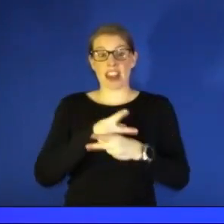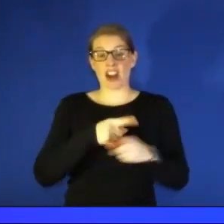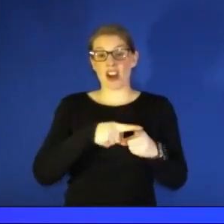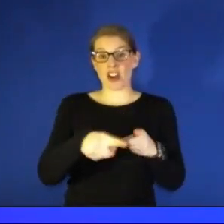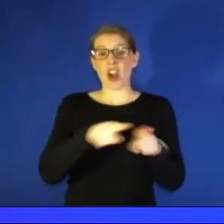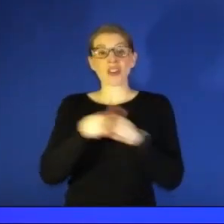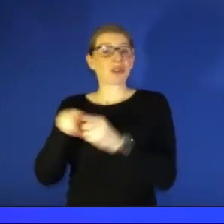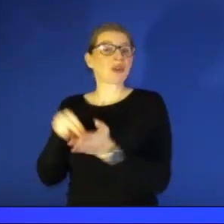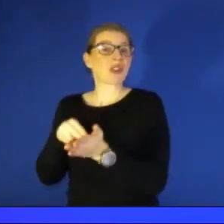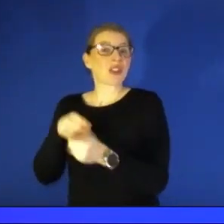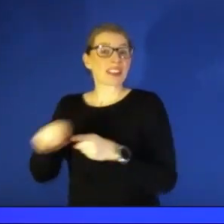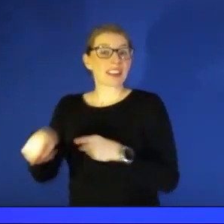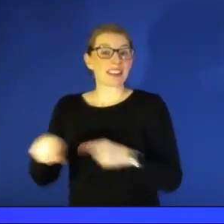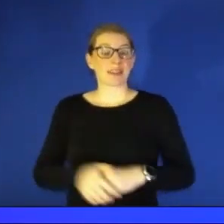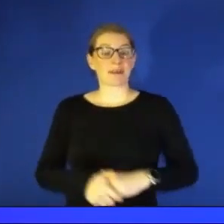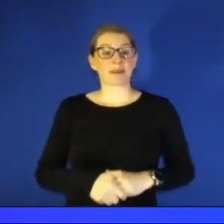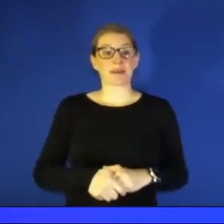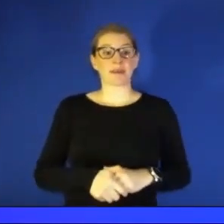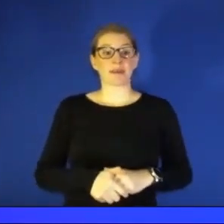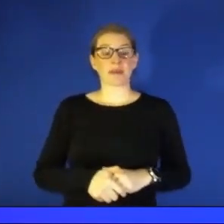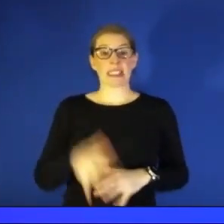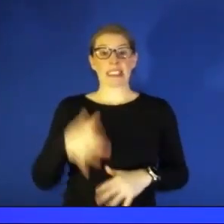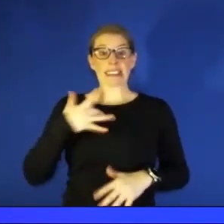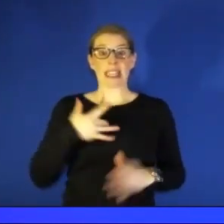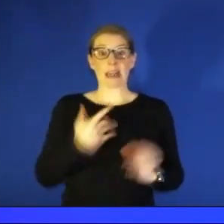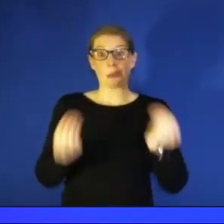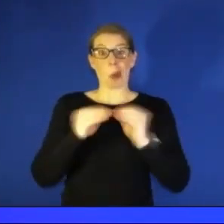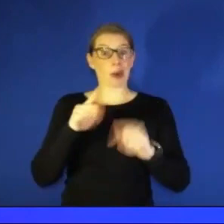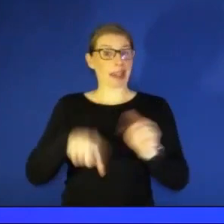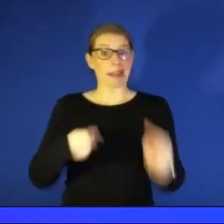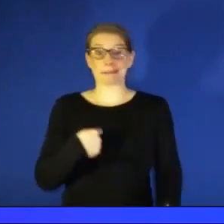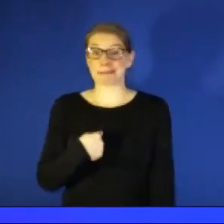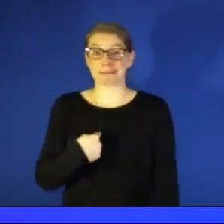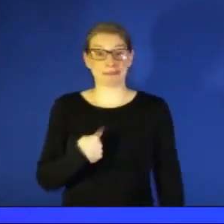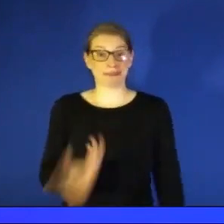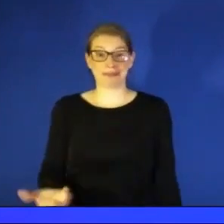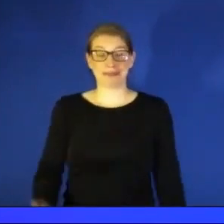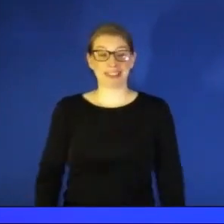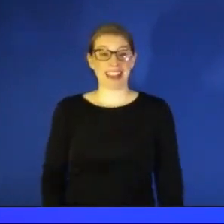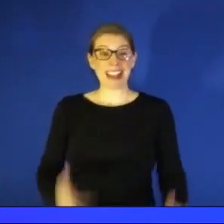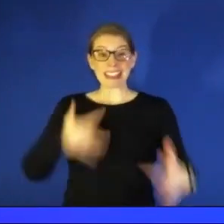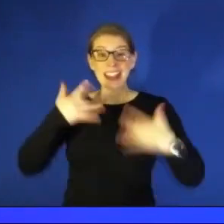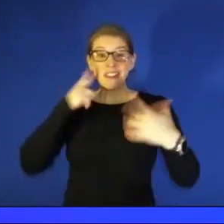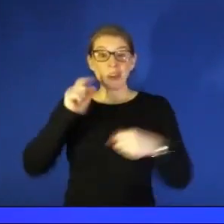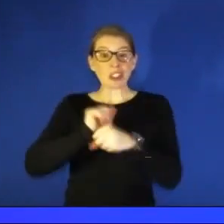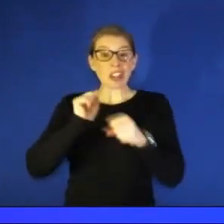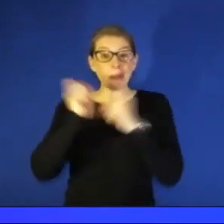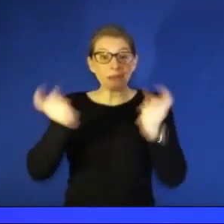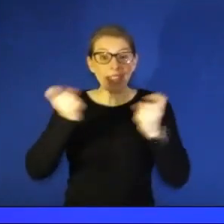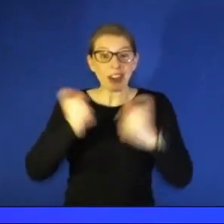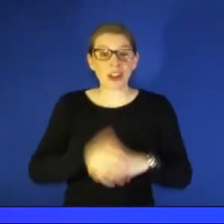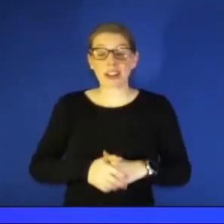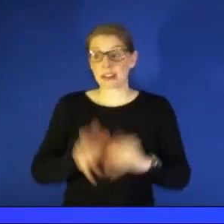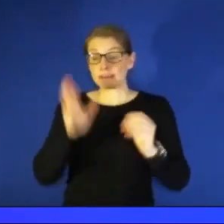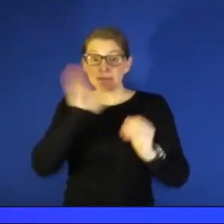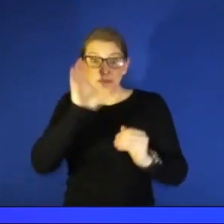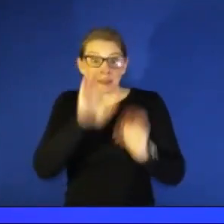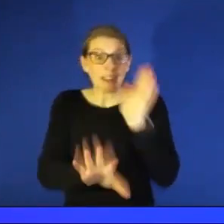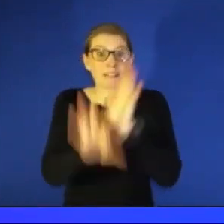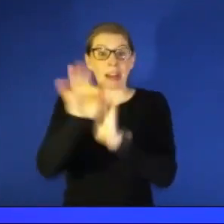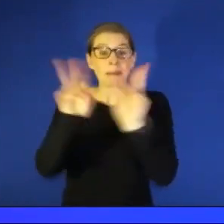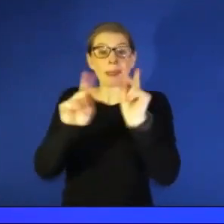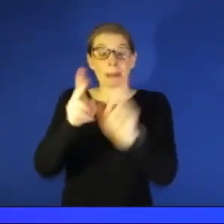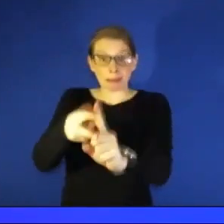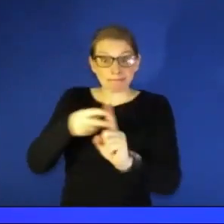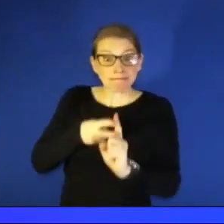So I couldn't be more excited. I'm excited for the job fairs to find those people that haven't quite